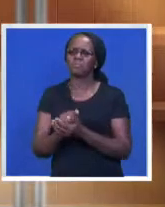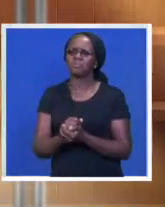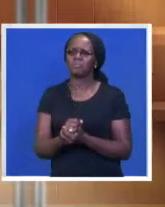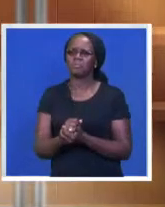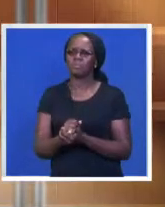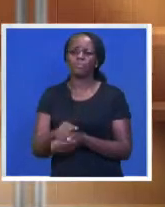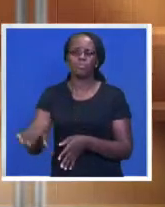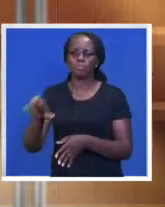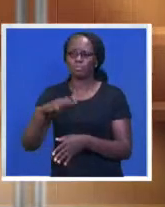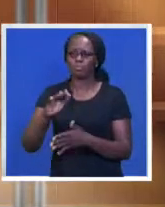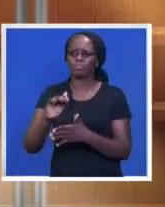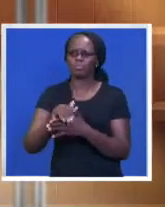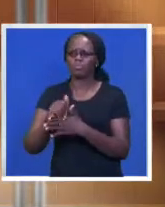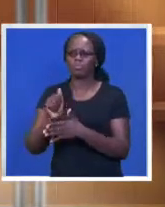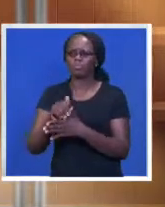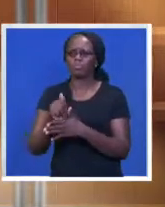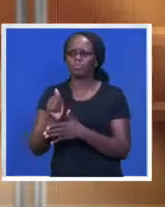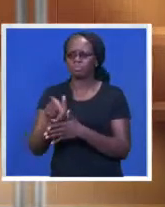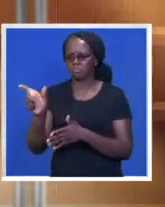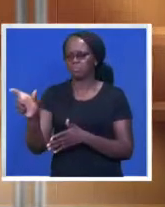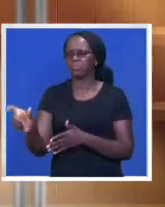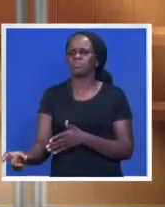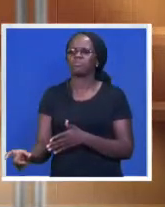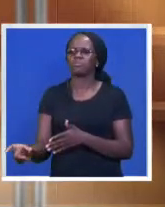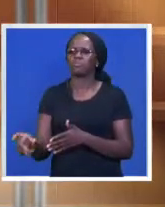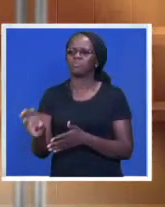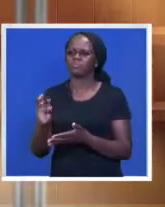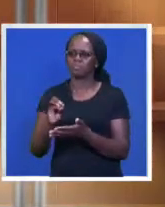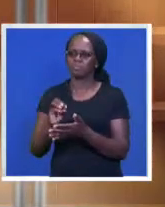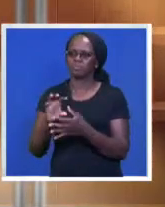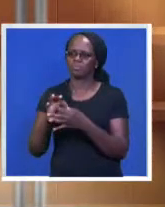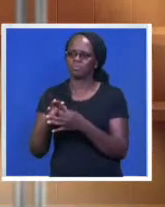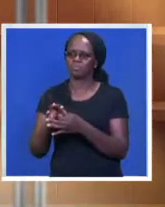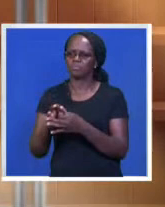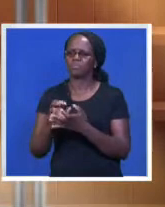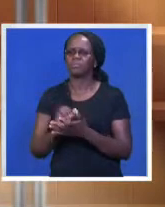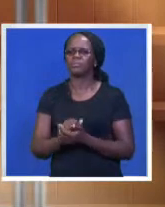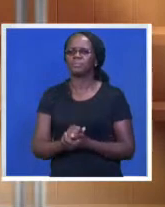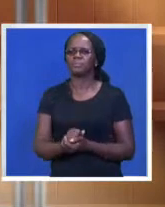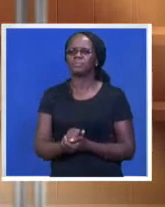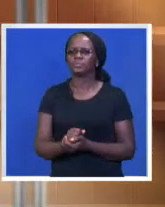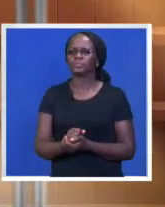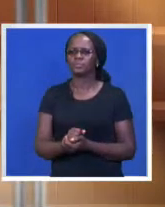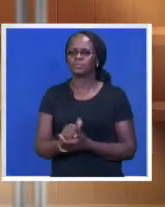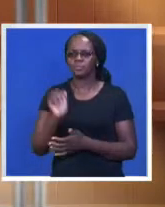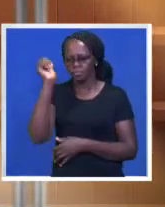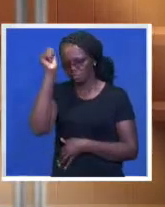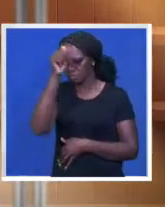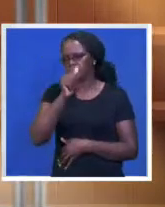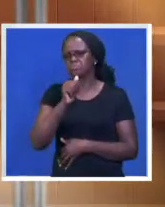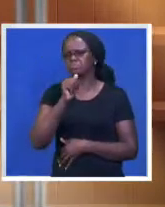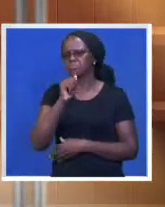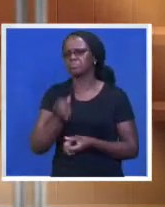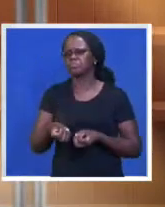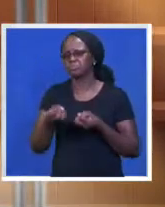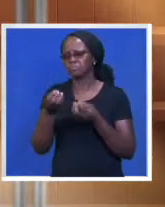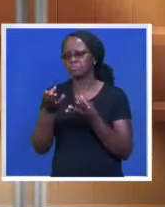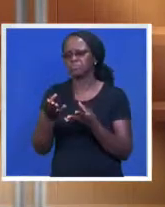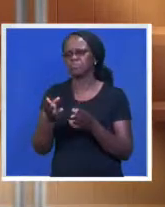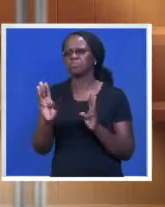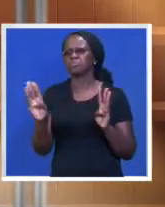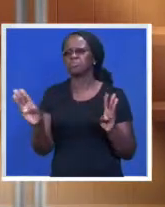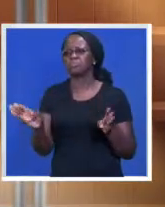elderly person that you live with. Now, likewise, God gave people, meaning me and